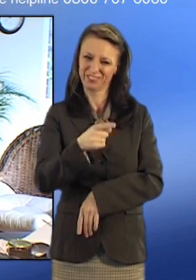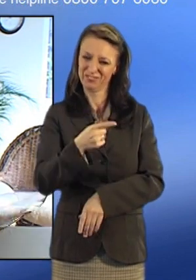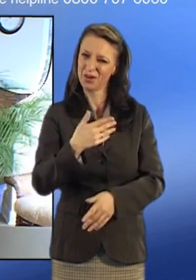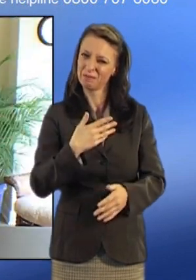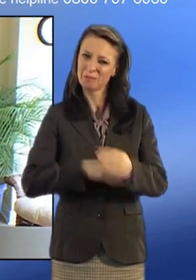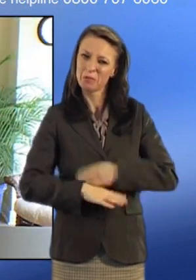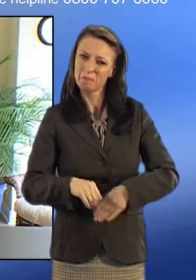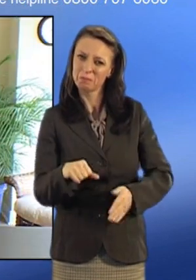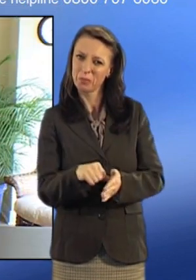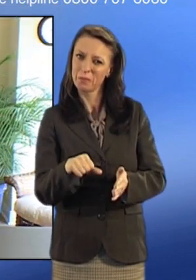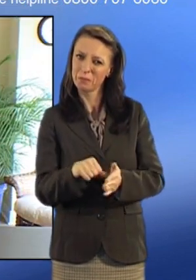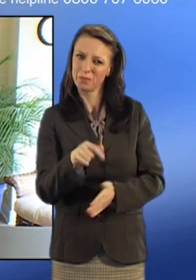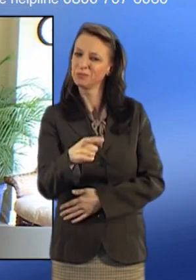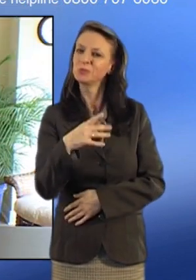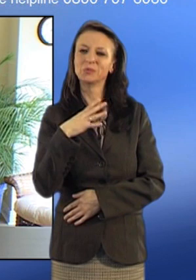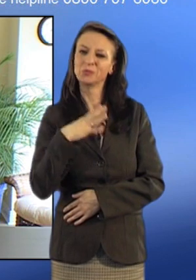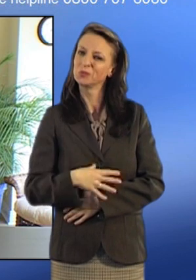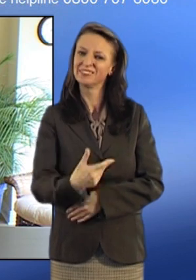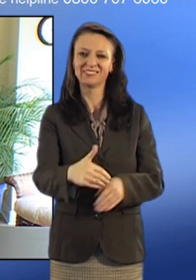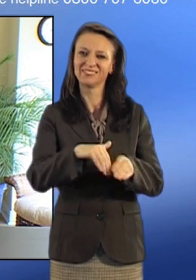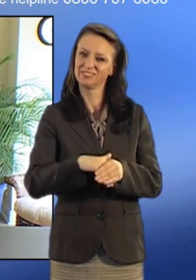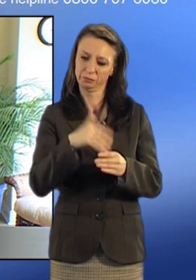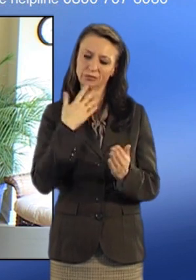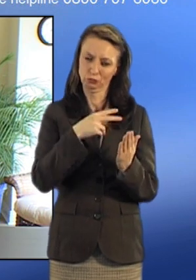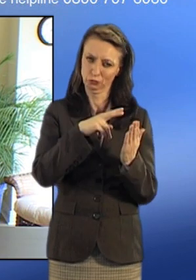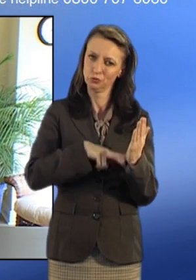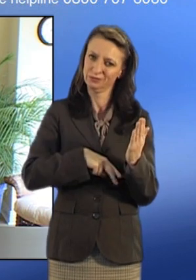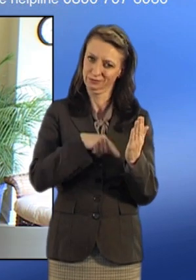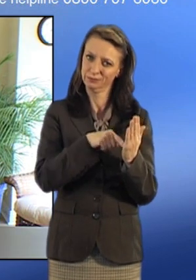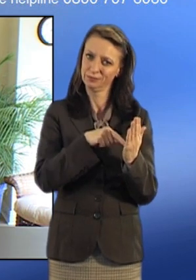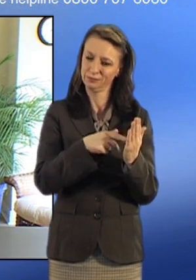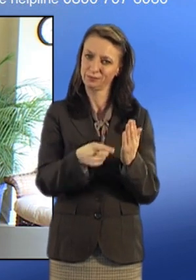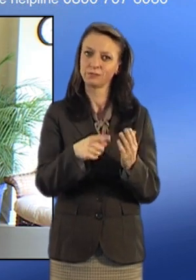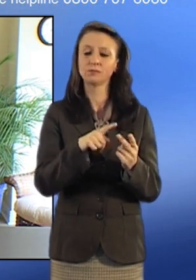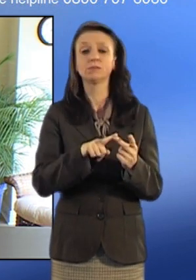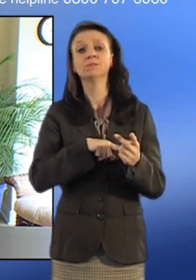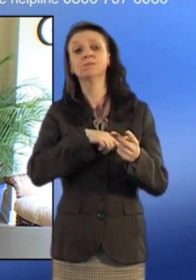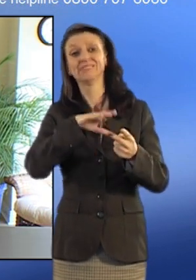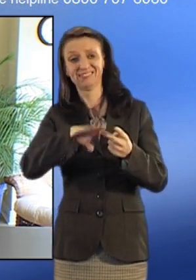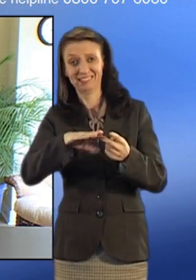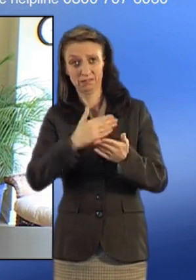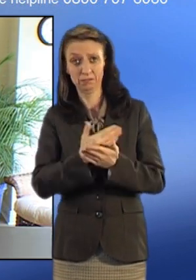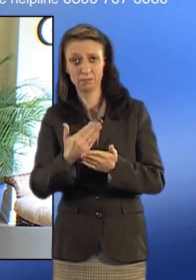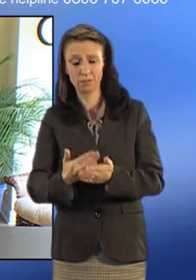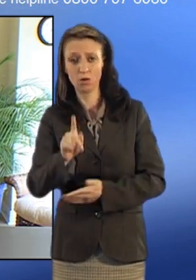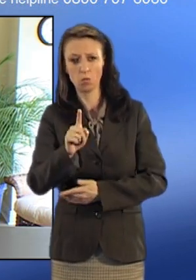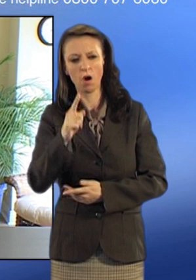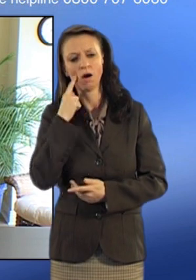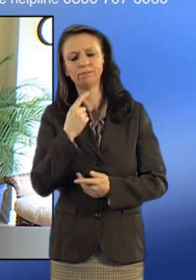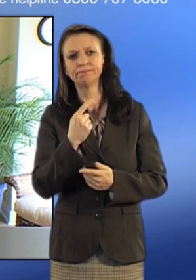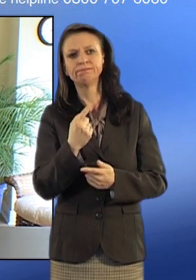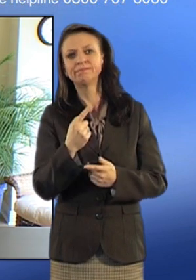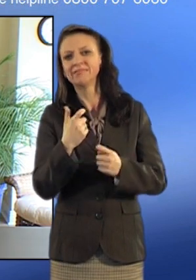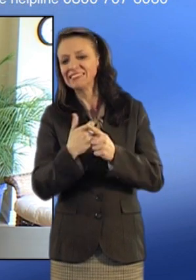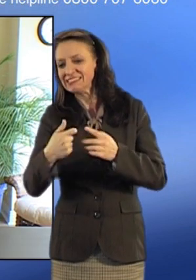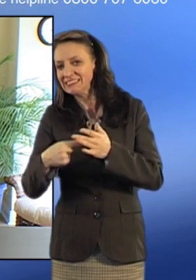carefully. The second stage is the screening kit, which you will receive by post a week after